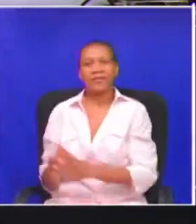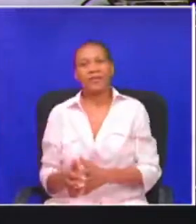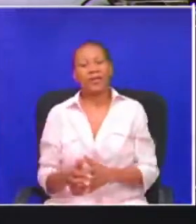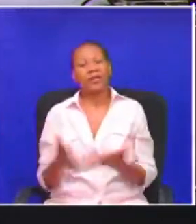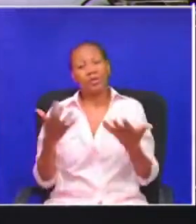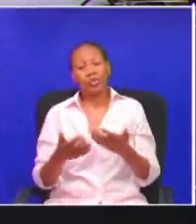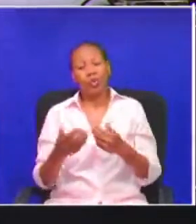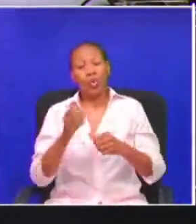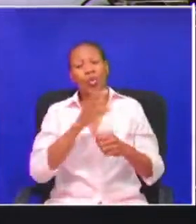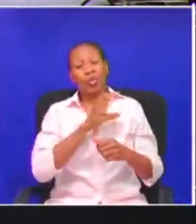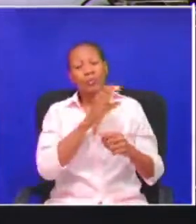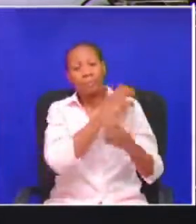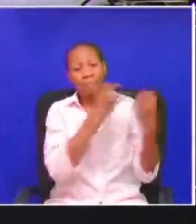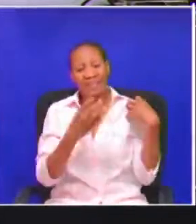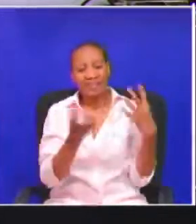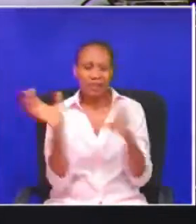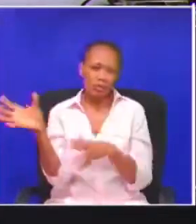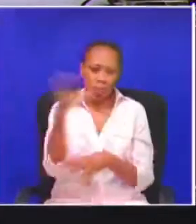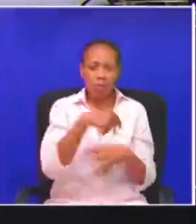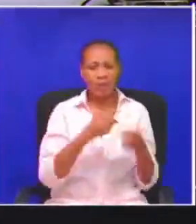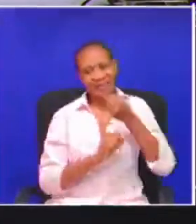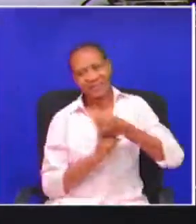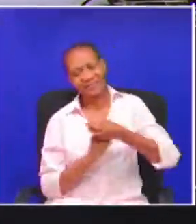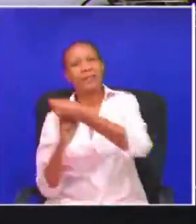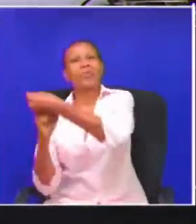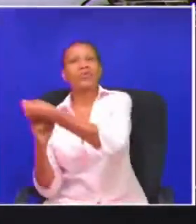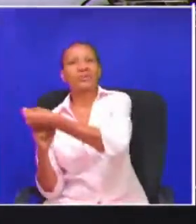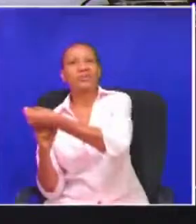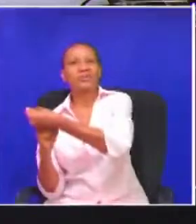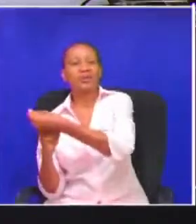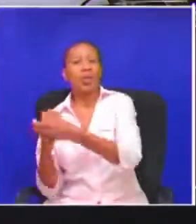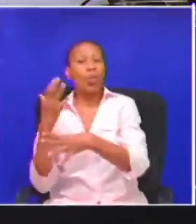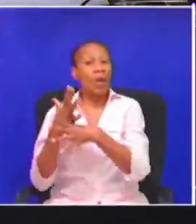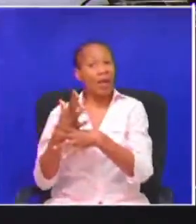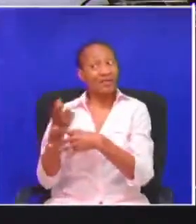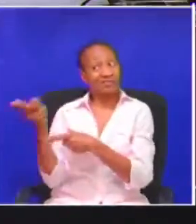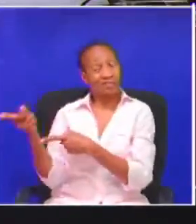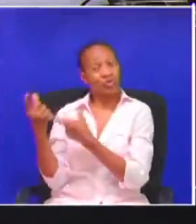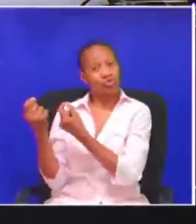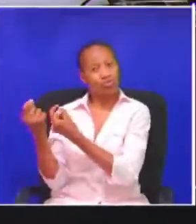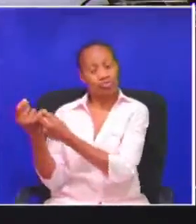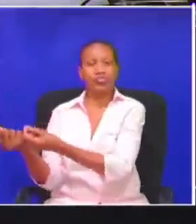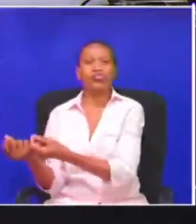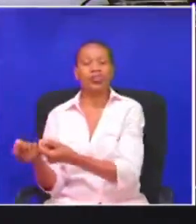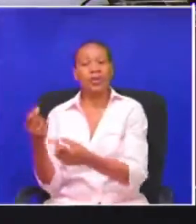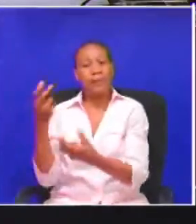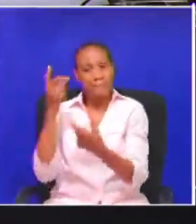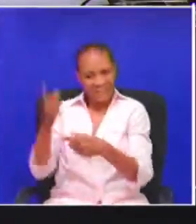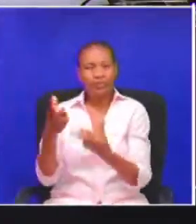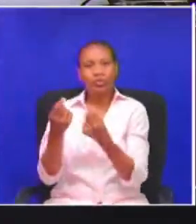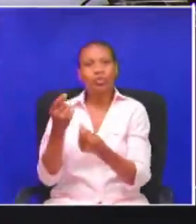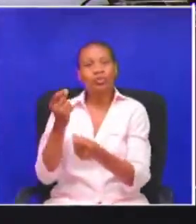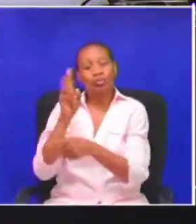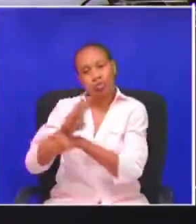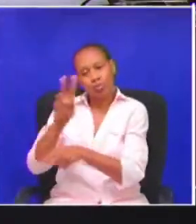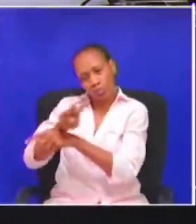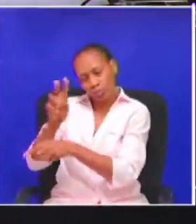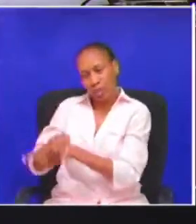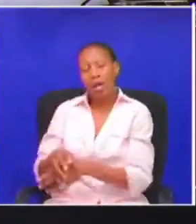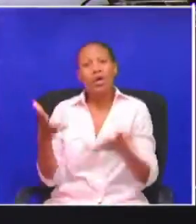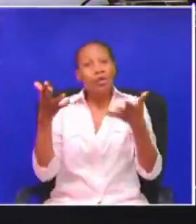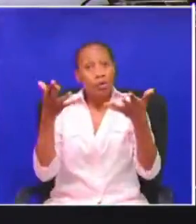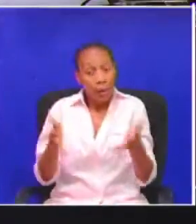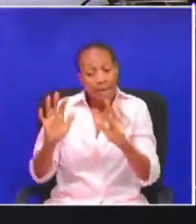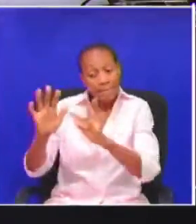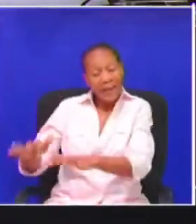executive supports them. It supports them in doing their work and should have oversight. Parliament should